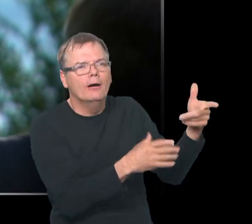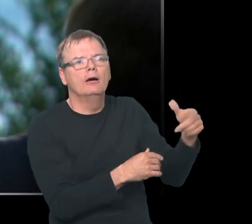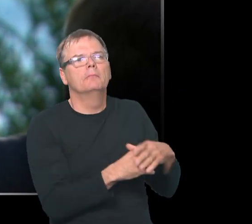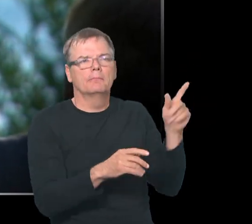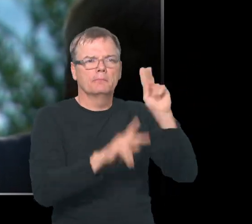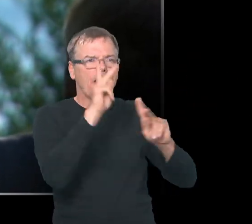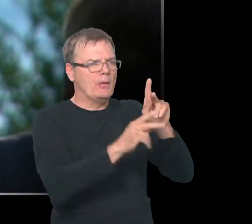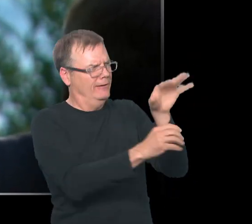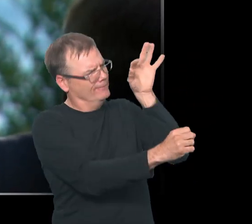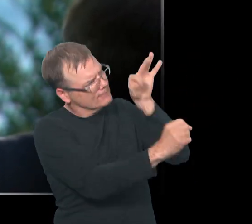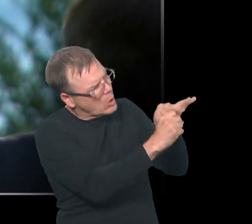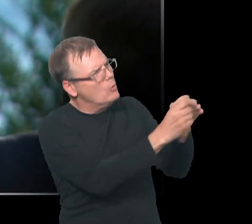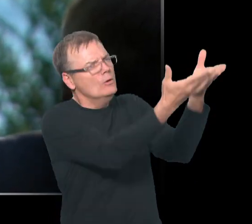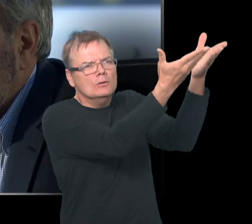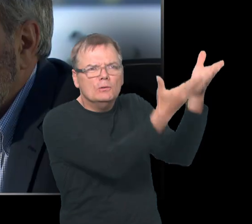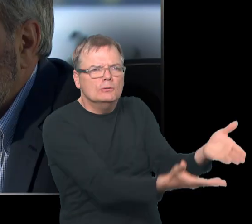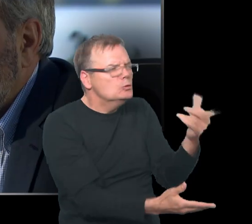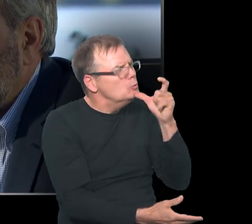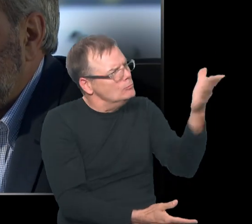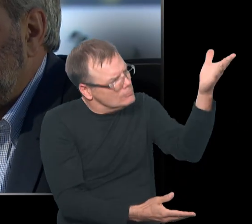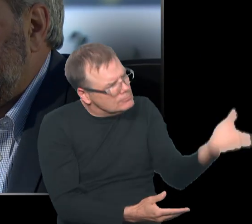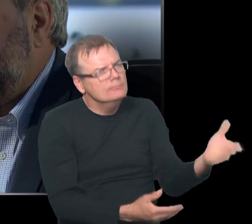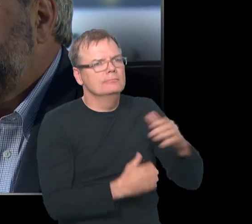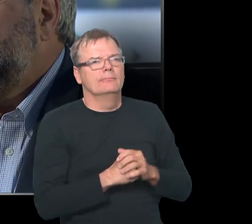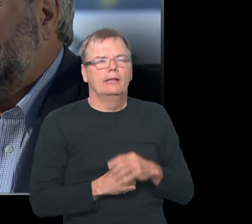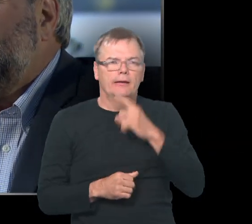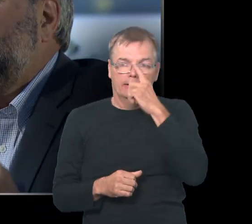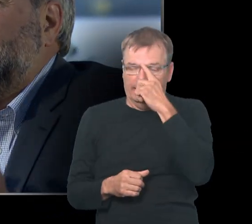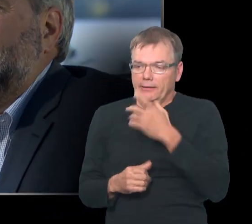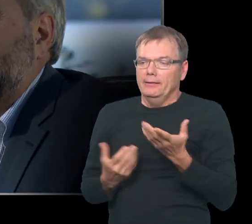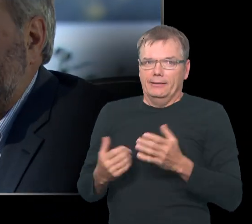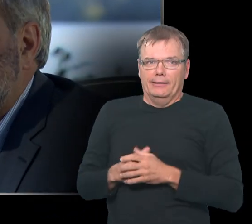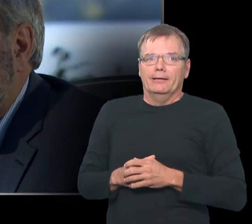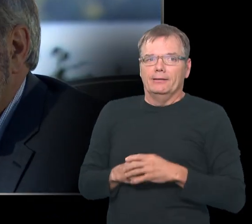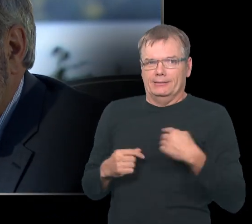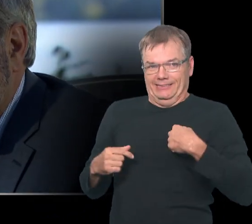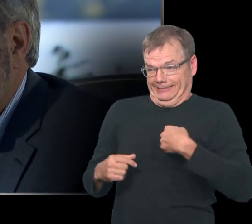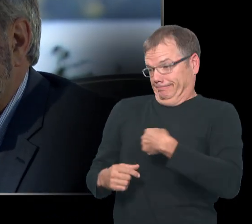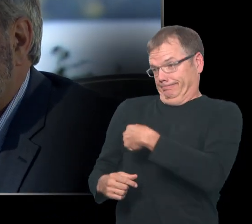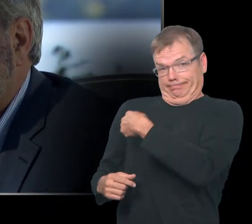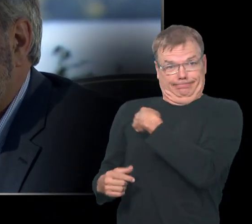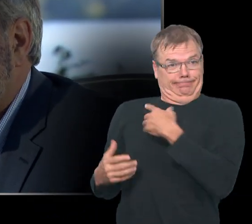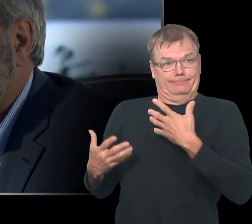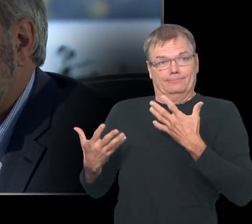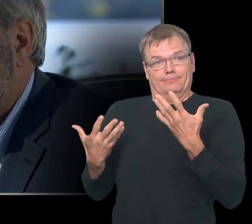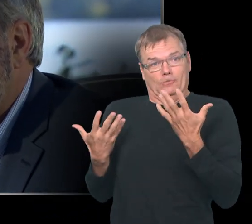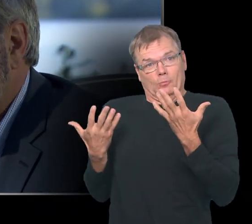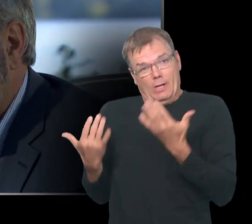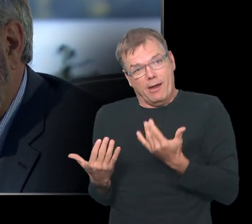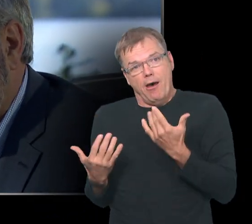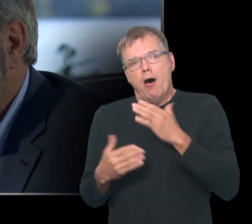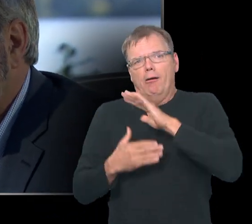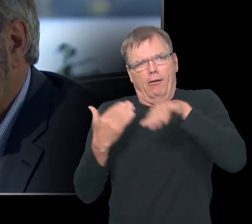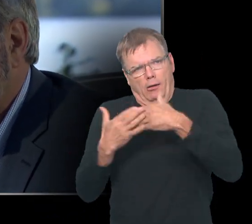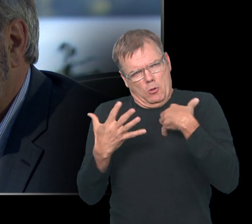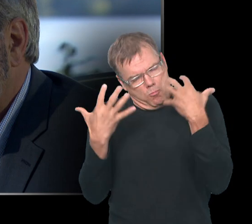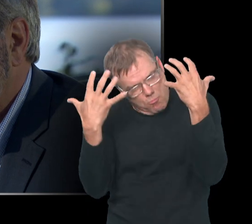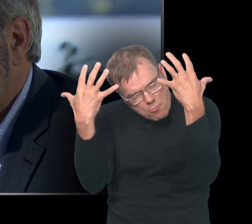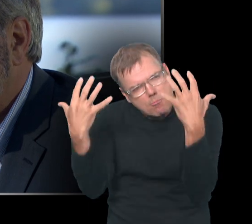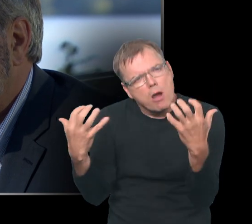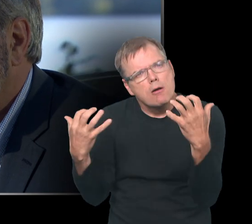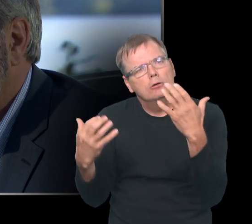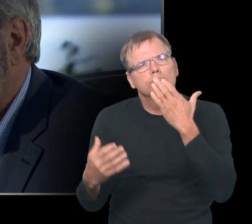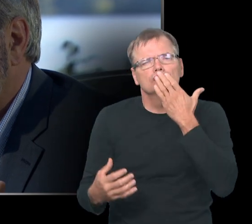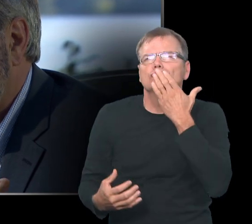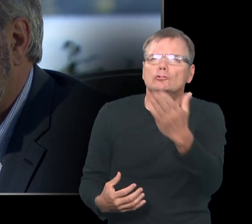you think can make the prime minister? I think that we, as Canadians, want to have a government that